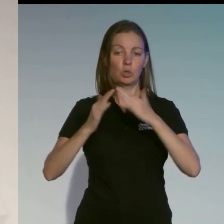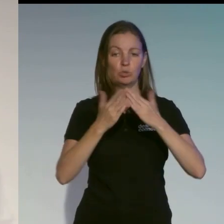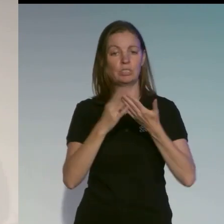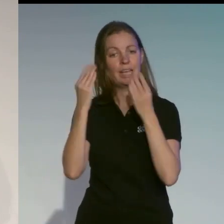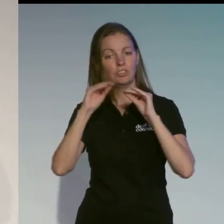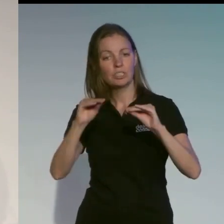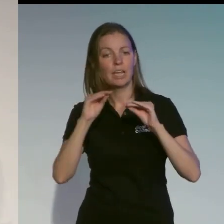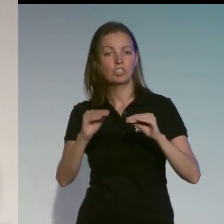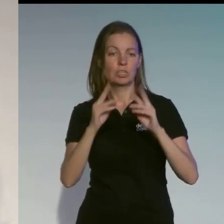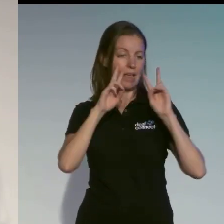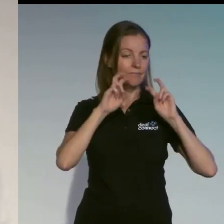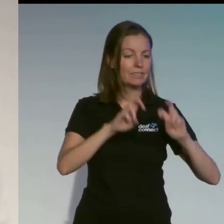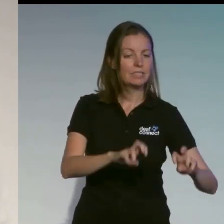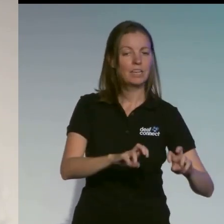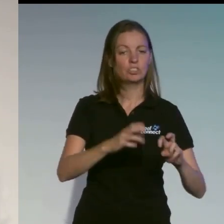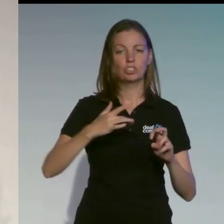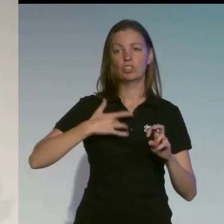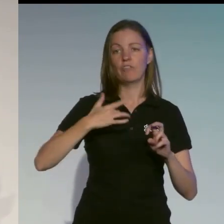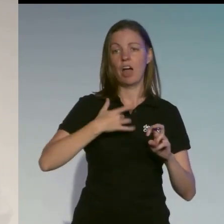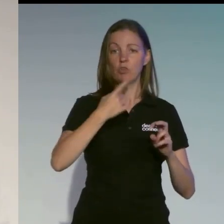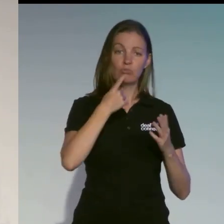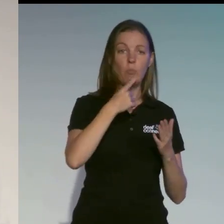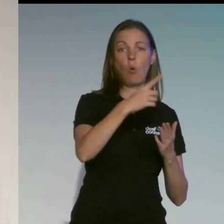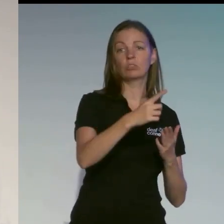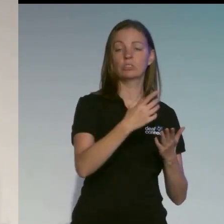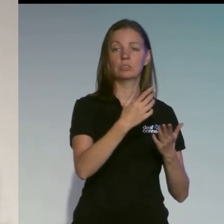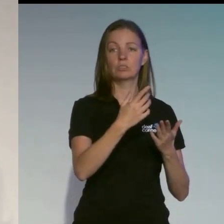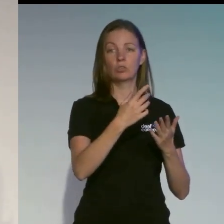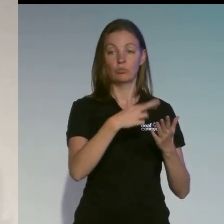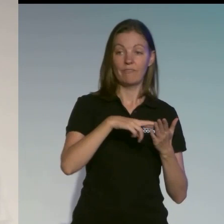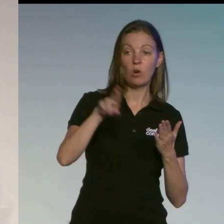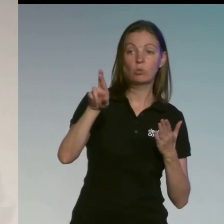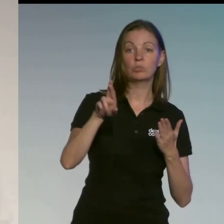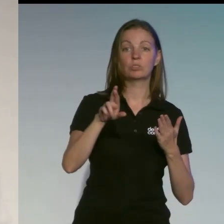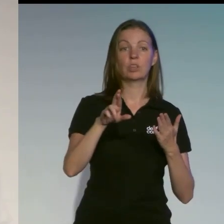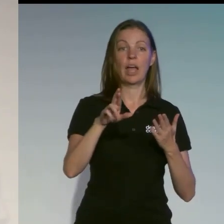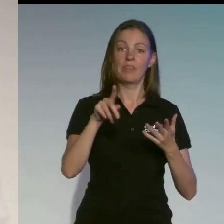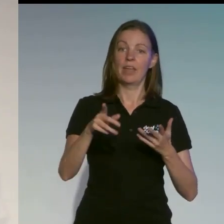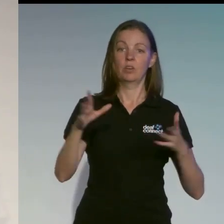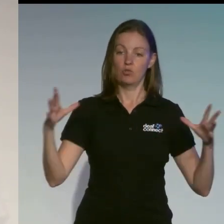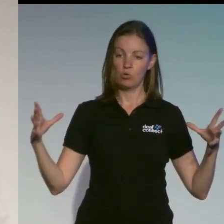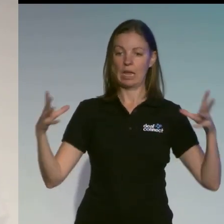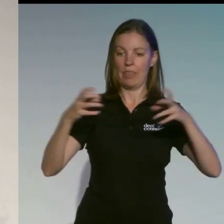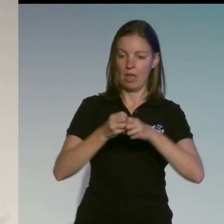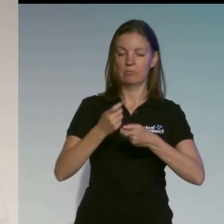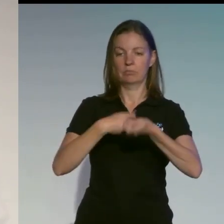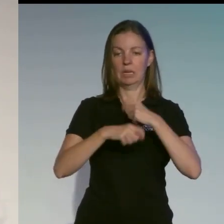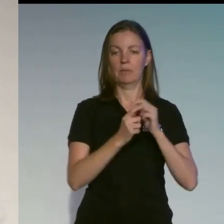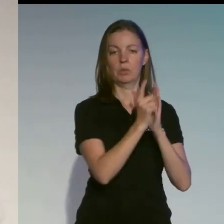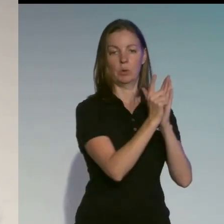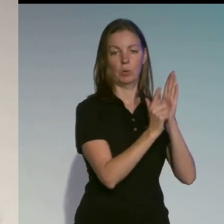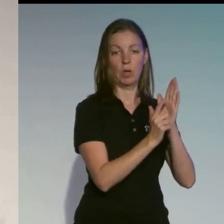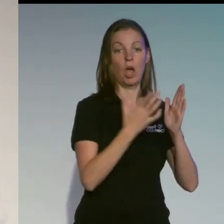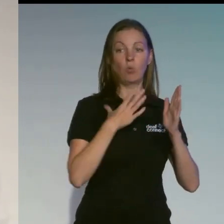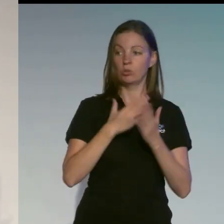investigation and survivor support referrals into the law. I want to acknowledge folks like Chris Chabbs, who can't be here today